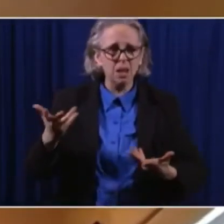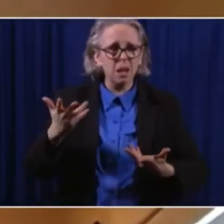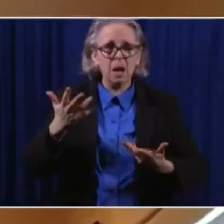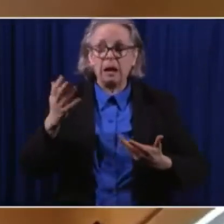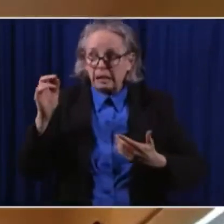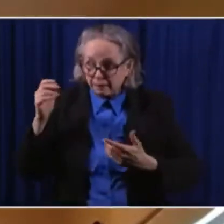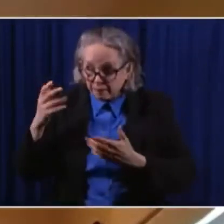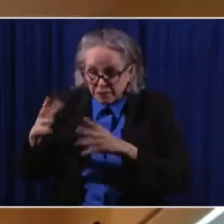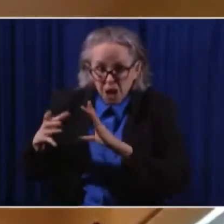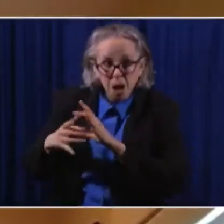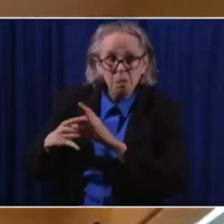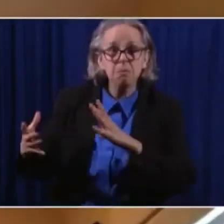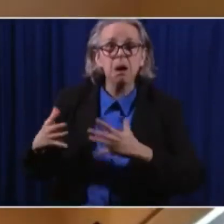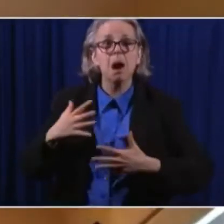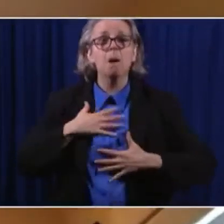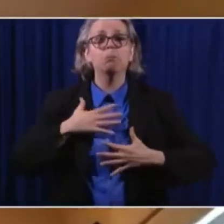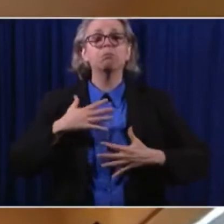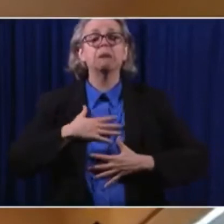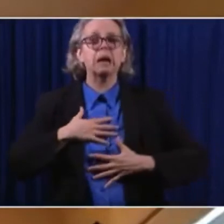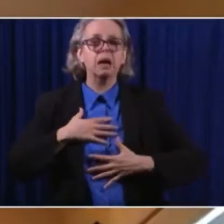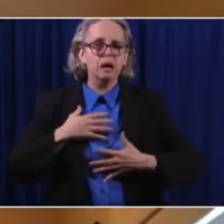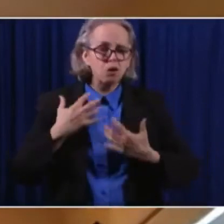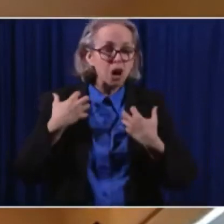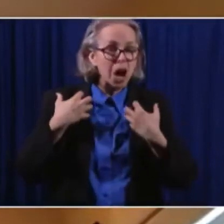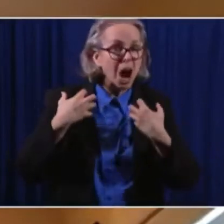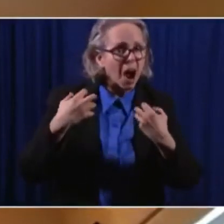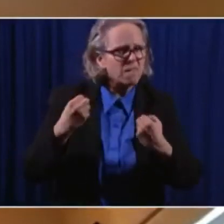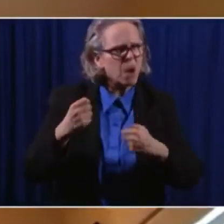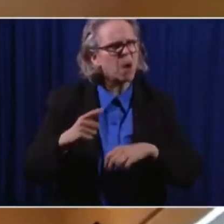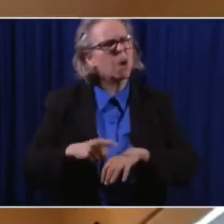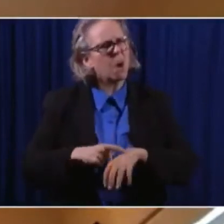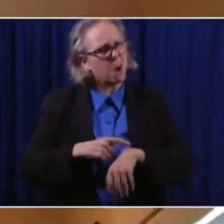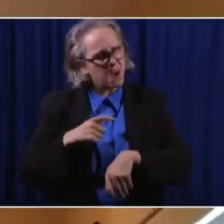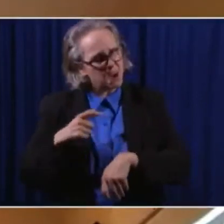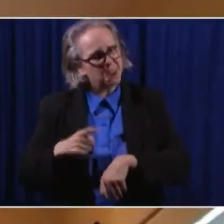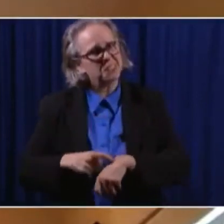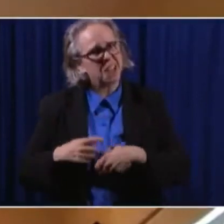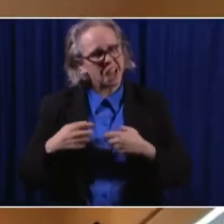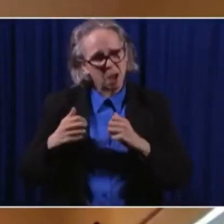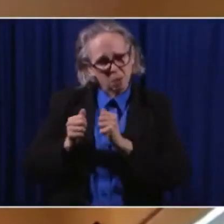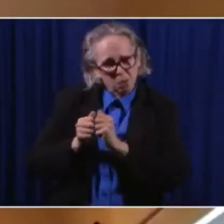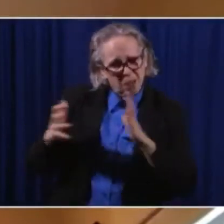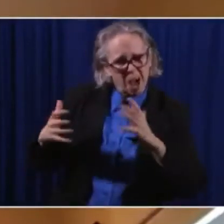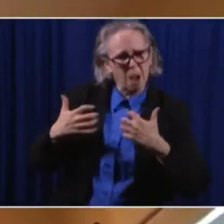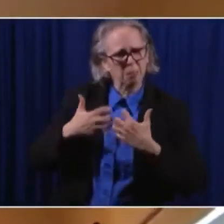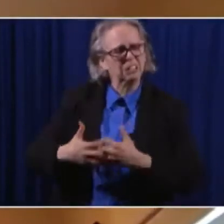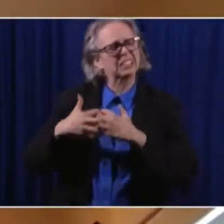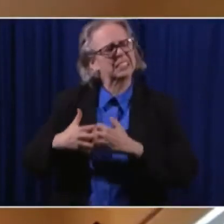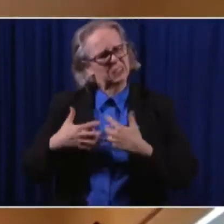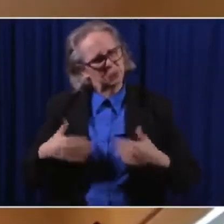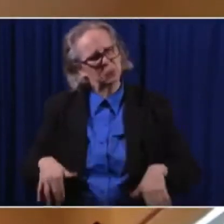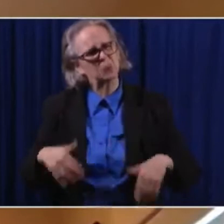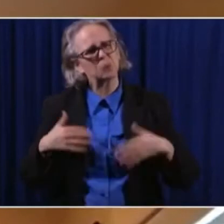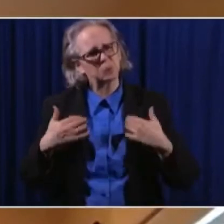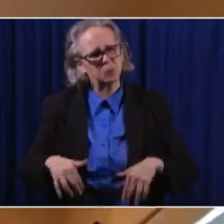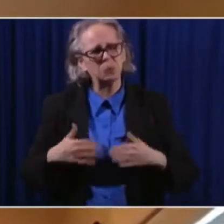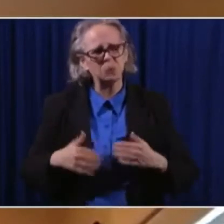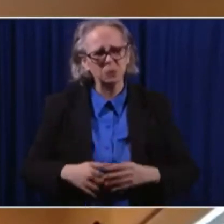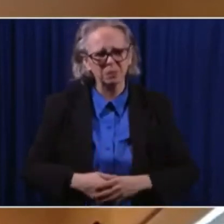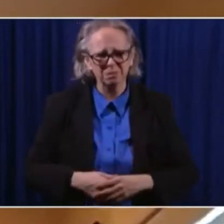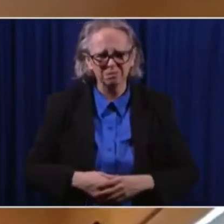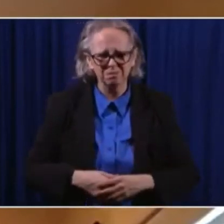directly with my colleagues in healthcare around the state each and every day. And what they're telling me is that the situation